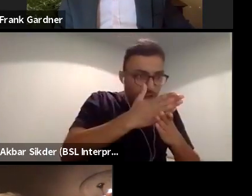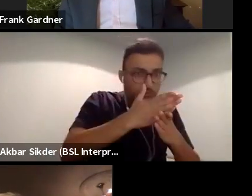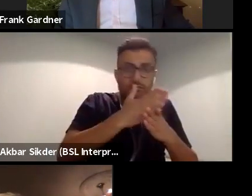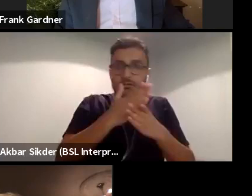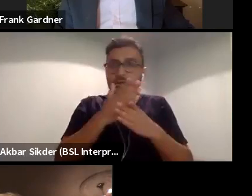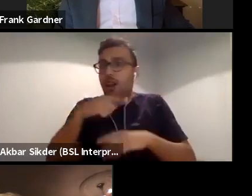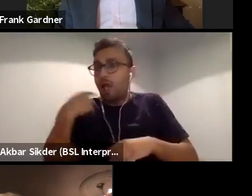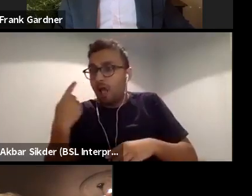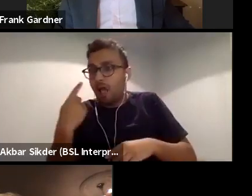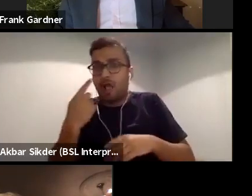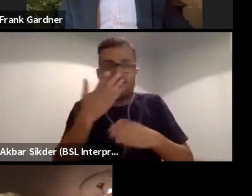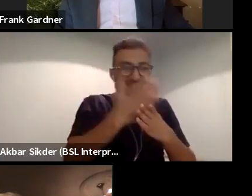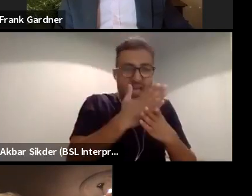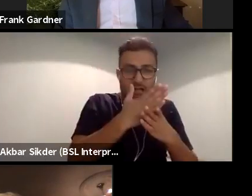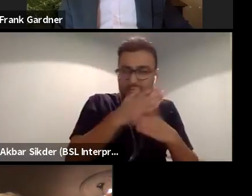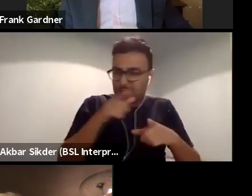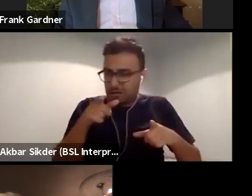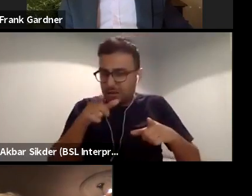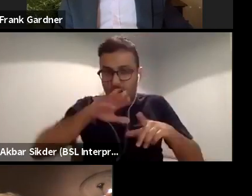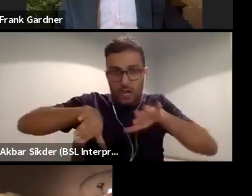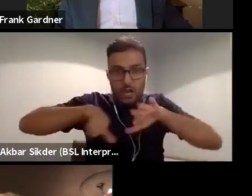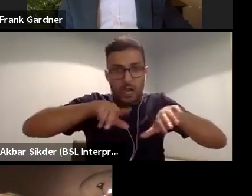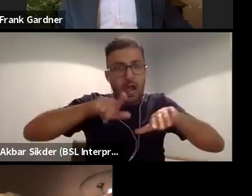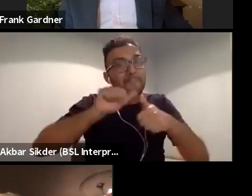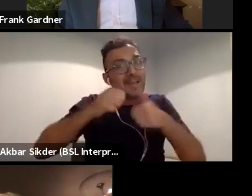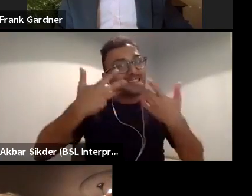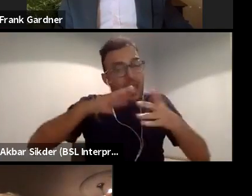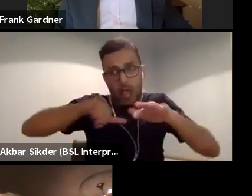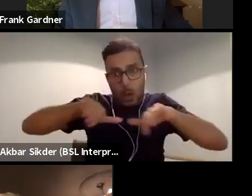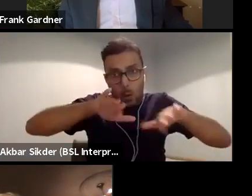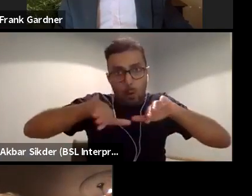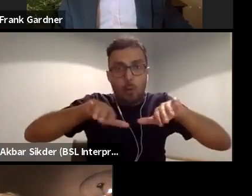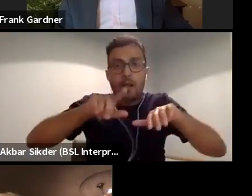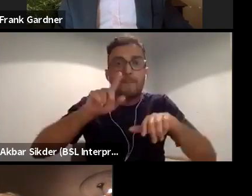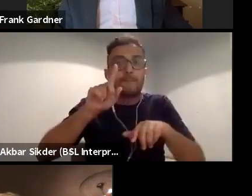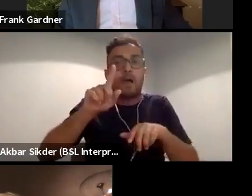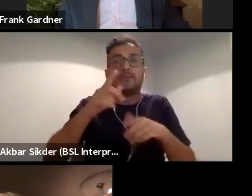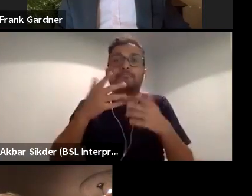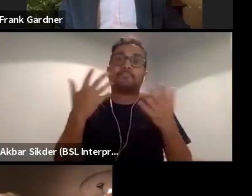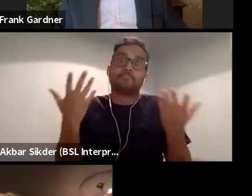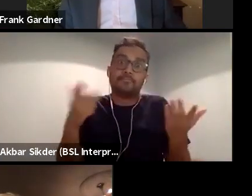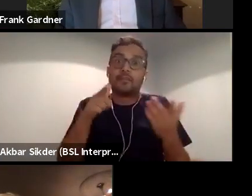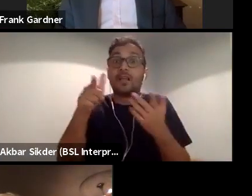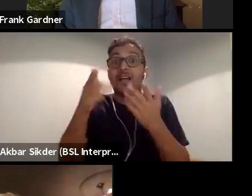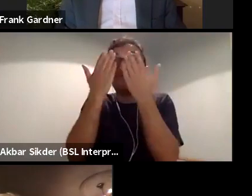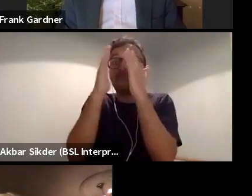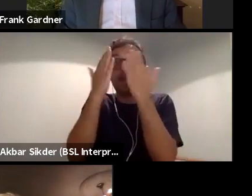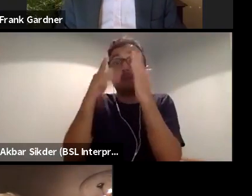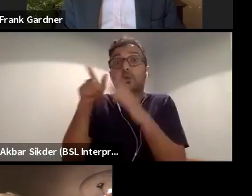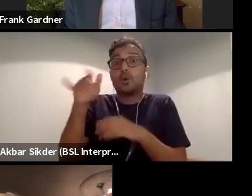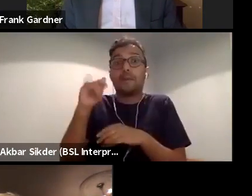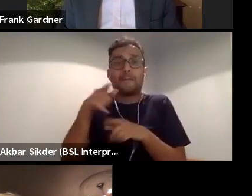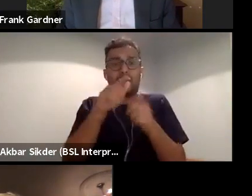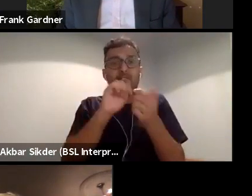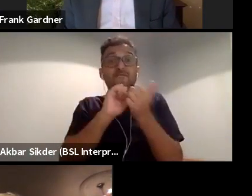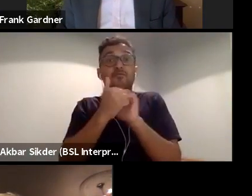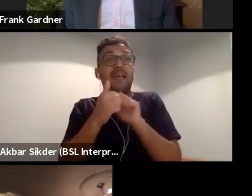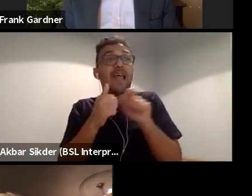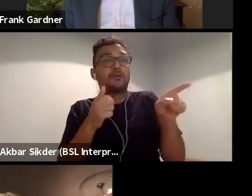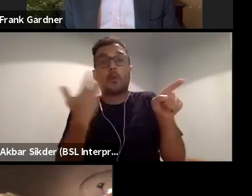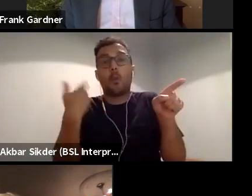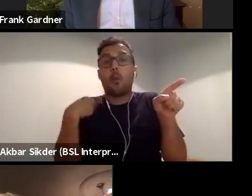is, people who are friends with certain people on Facebook or who follow certain